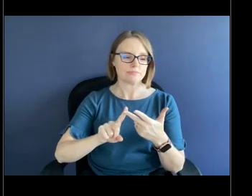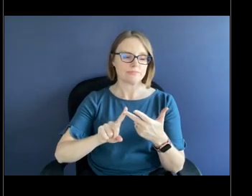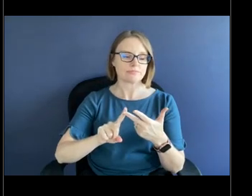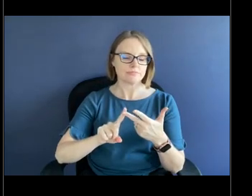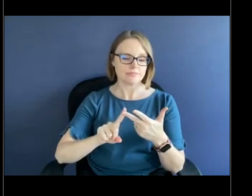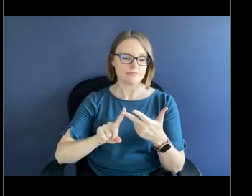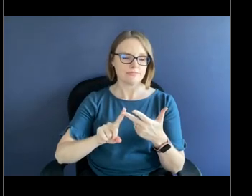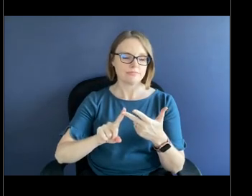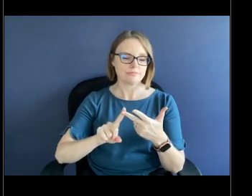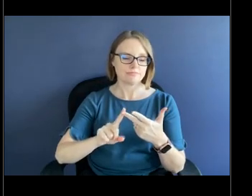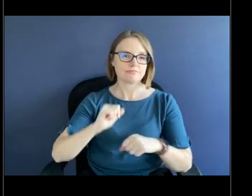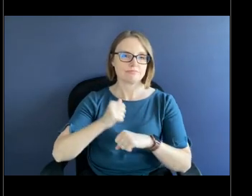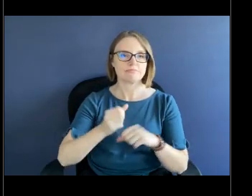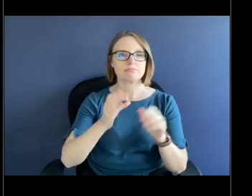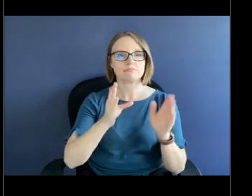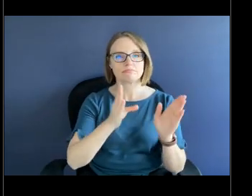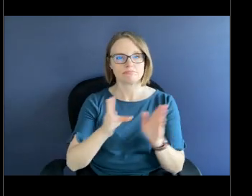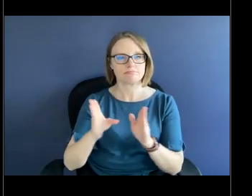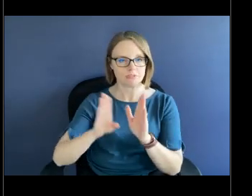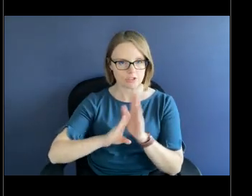implementation plan development,